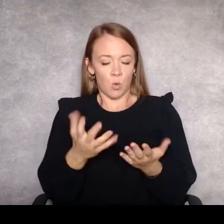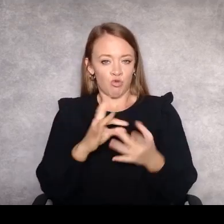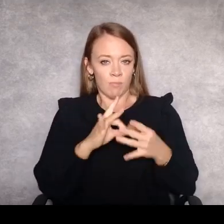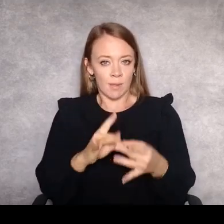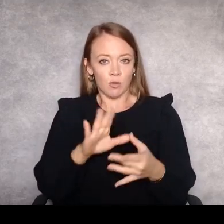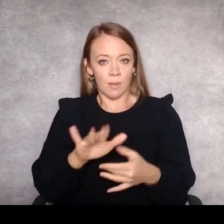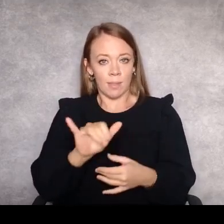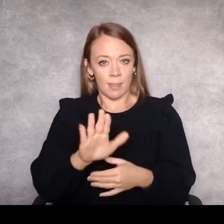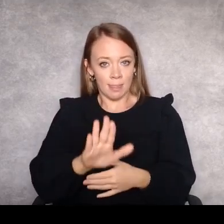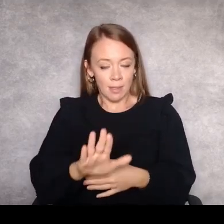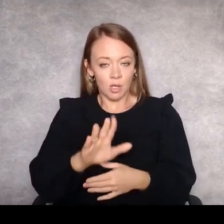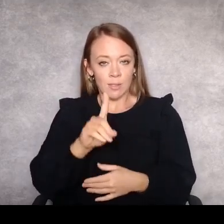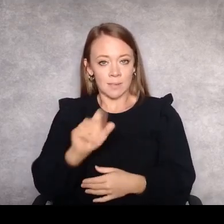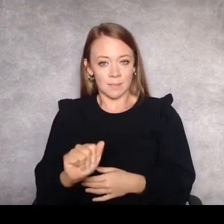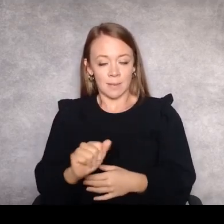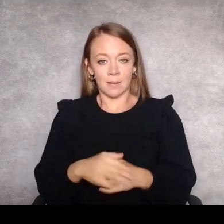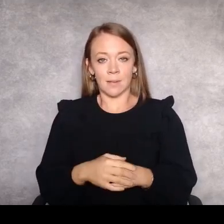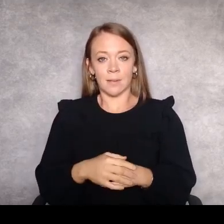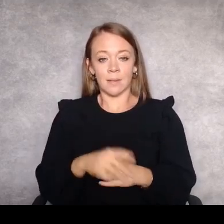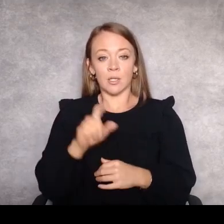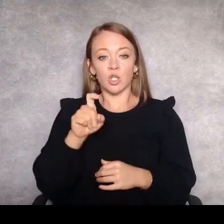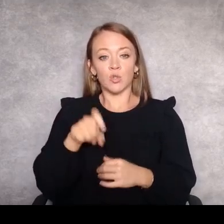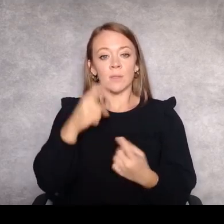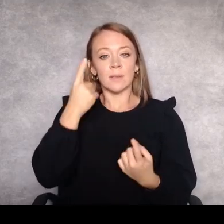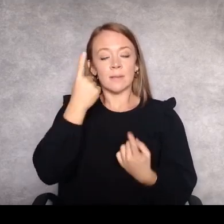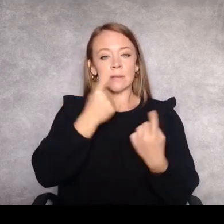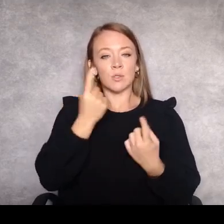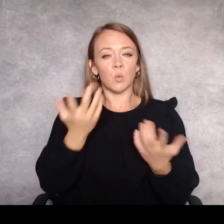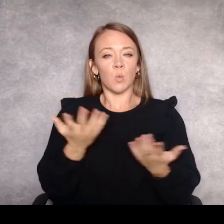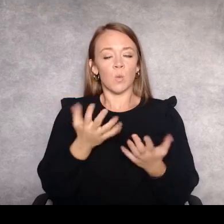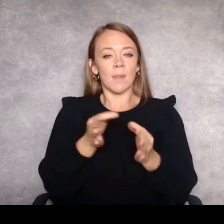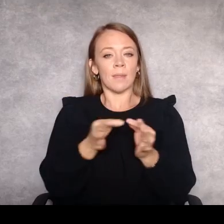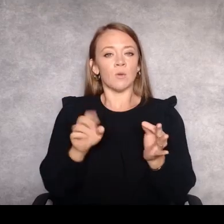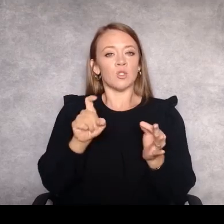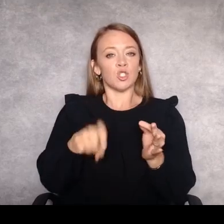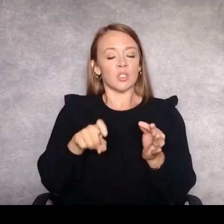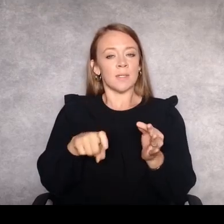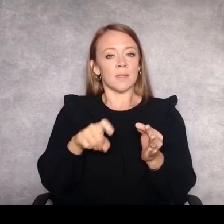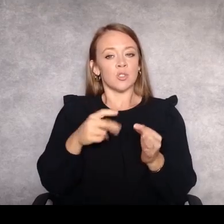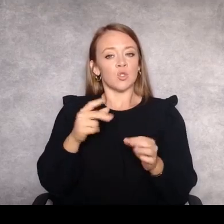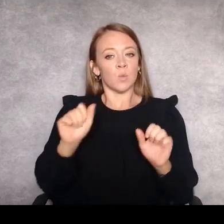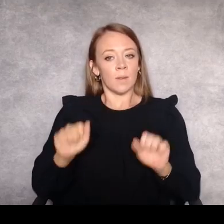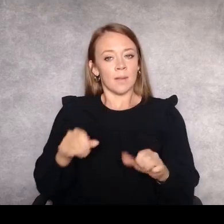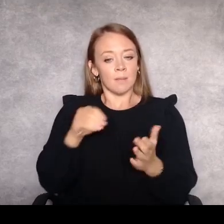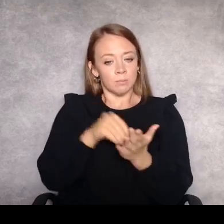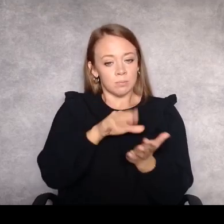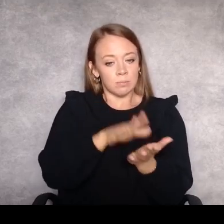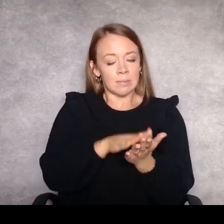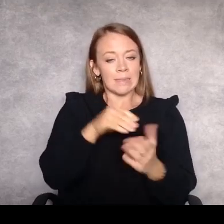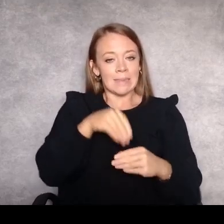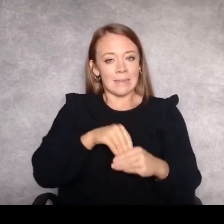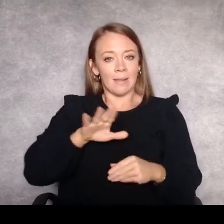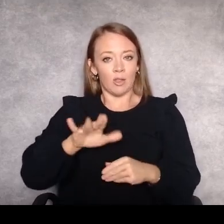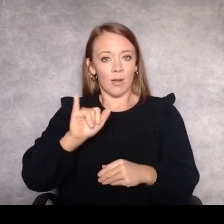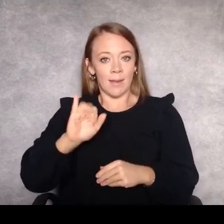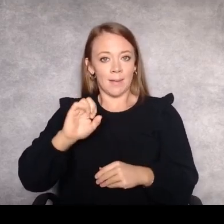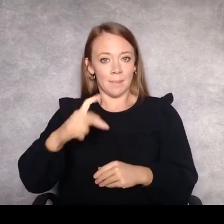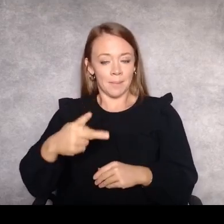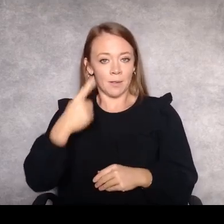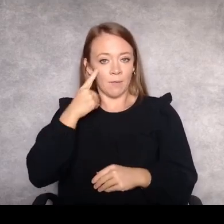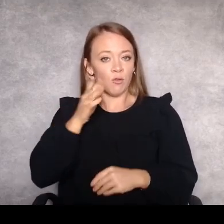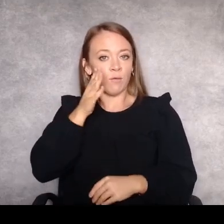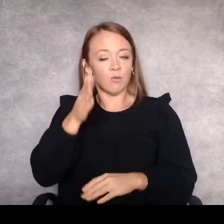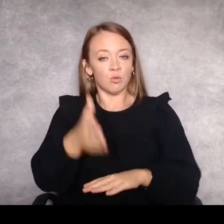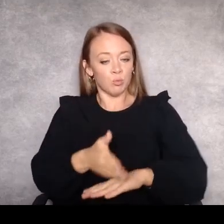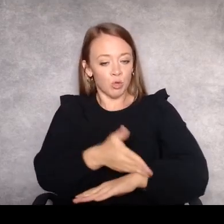disability. What are the language needs that need to be considered in order for the IEP to be implemented and for the student to